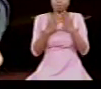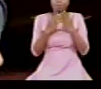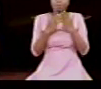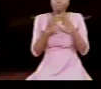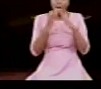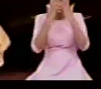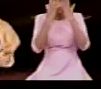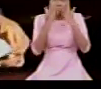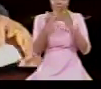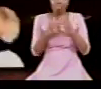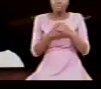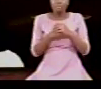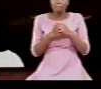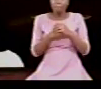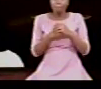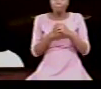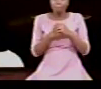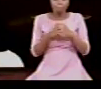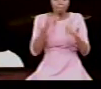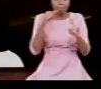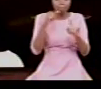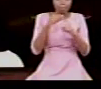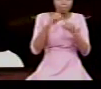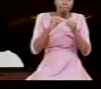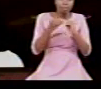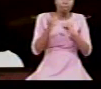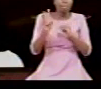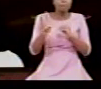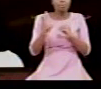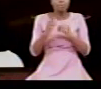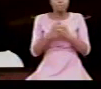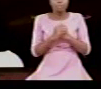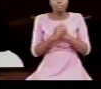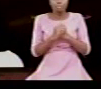you're burning. Point number two.